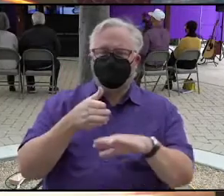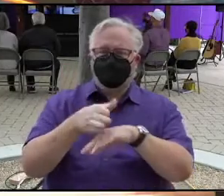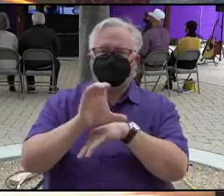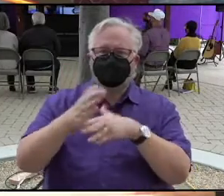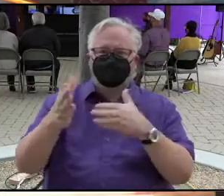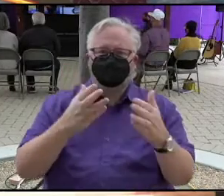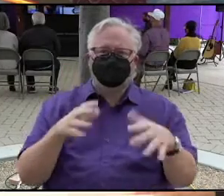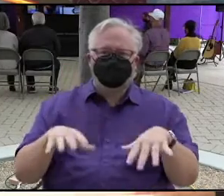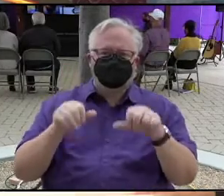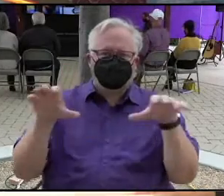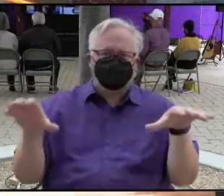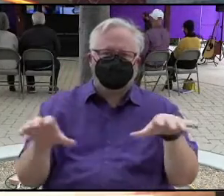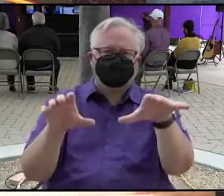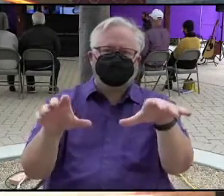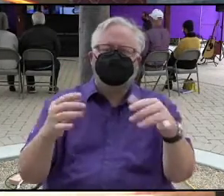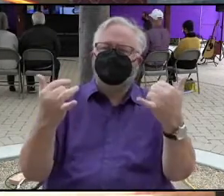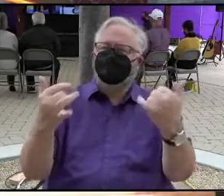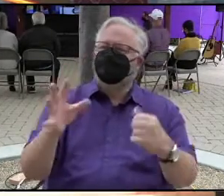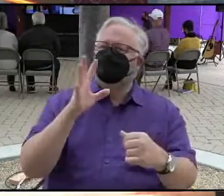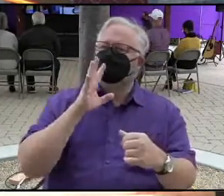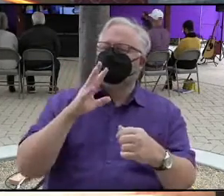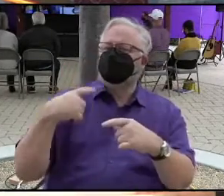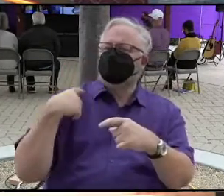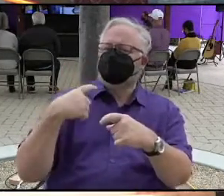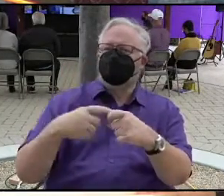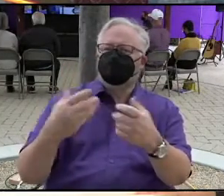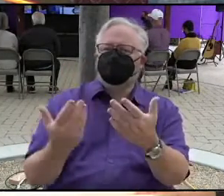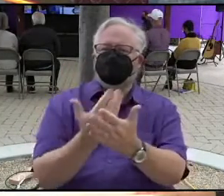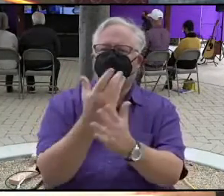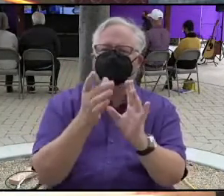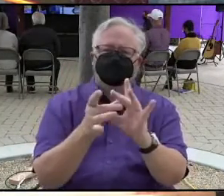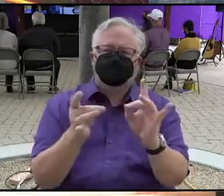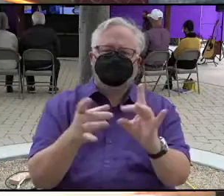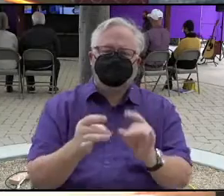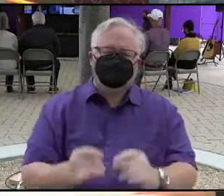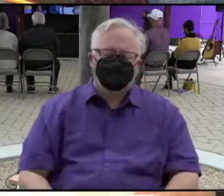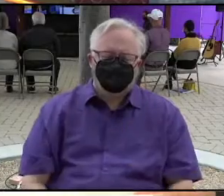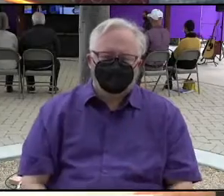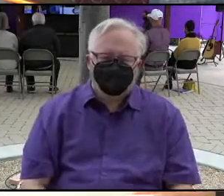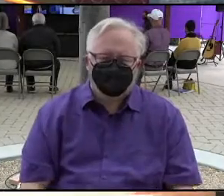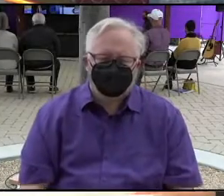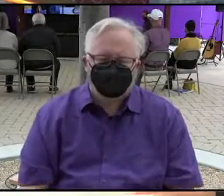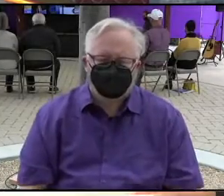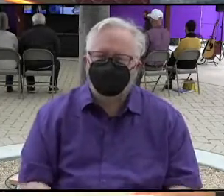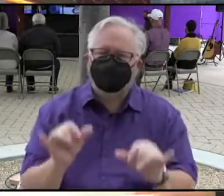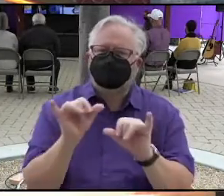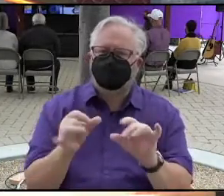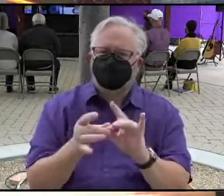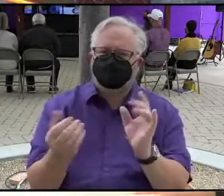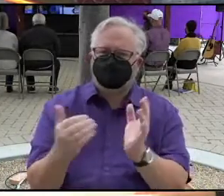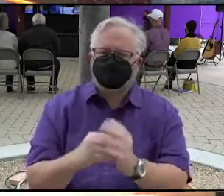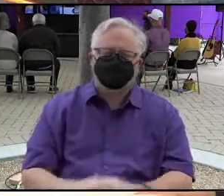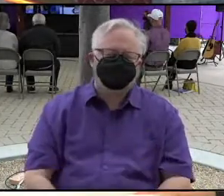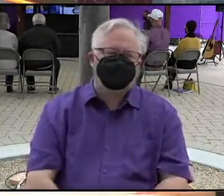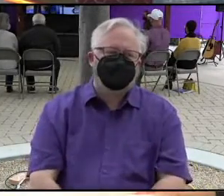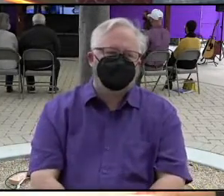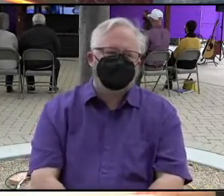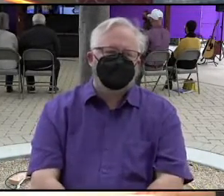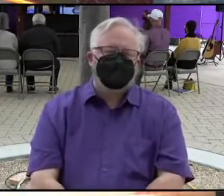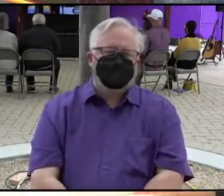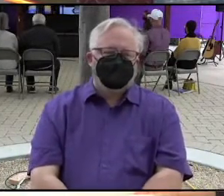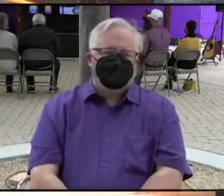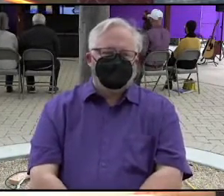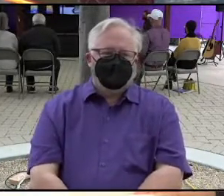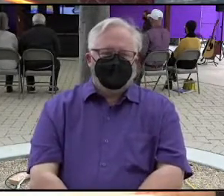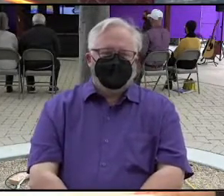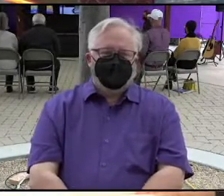Durante los meses de abril y mayo, nuestra ofrenda de generosidad se destinará a Environmental Health Coalition. Una de las